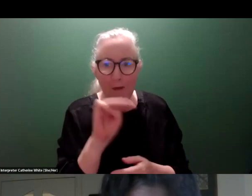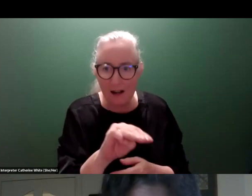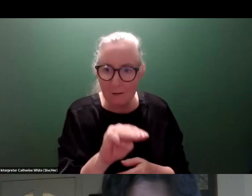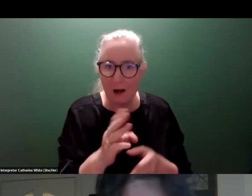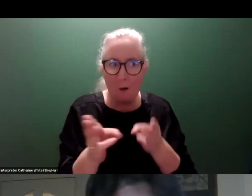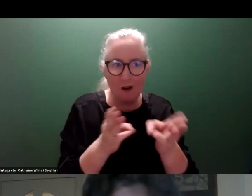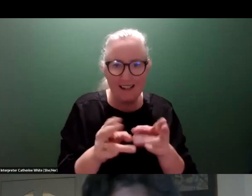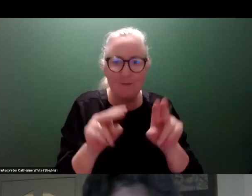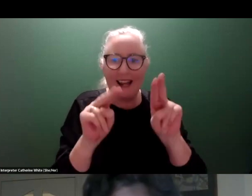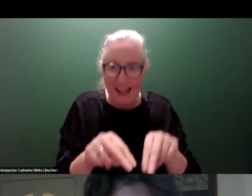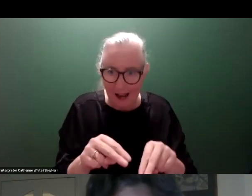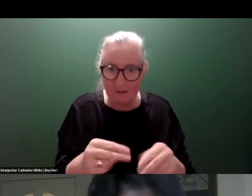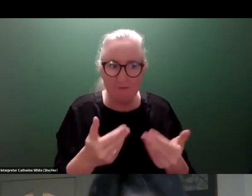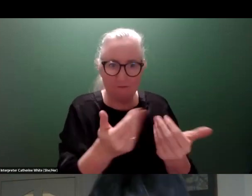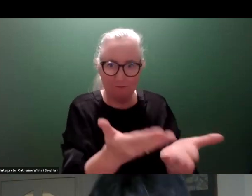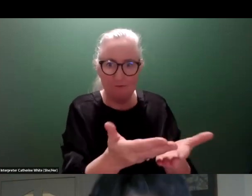so.